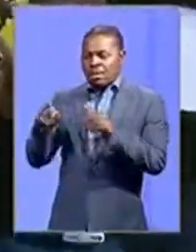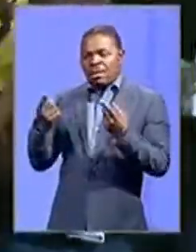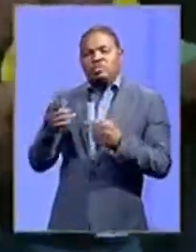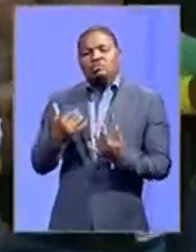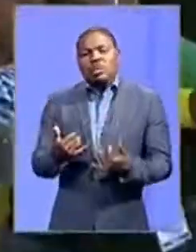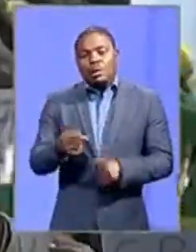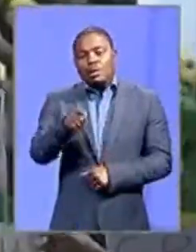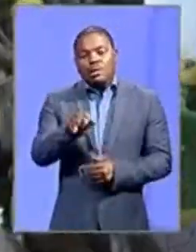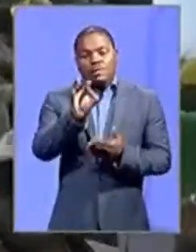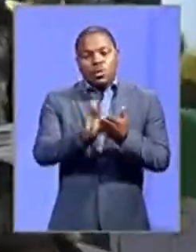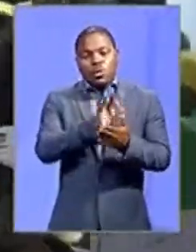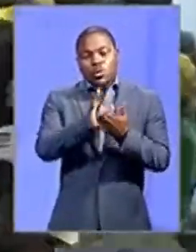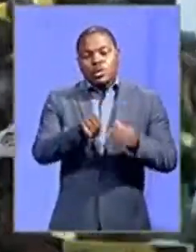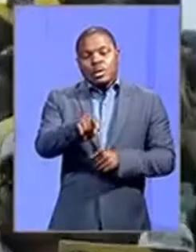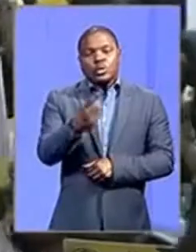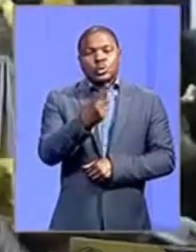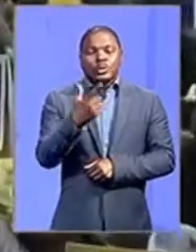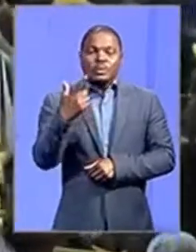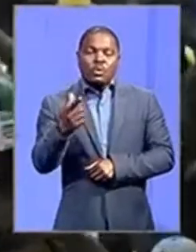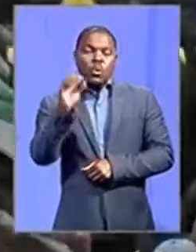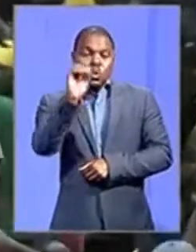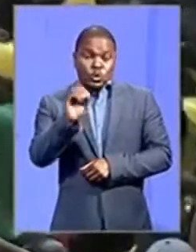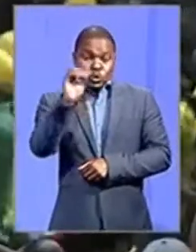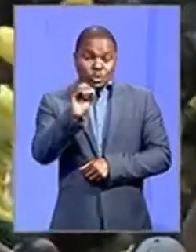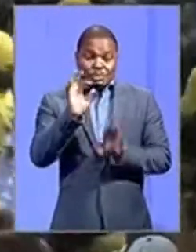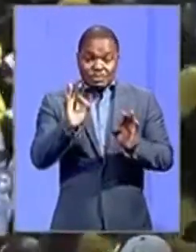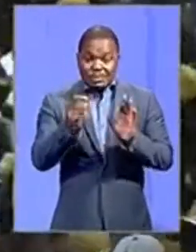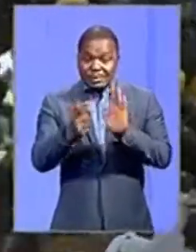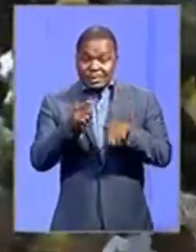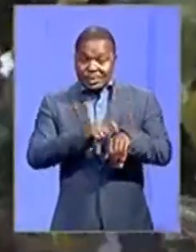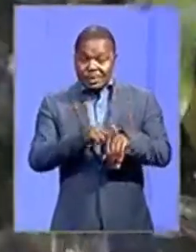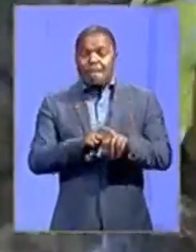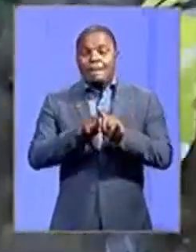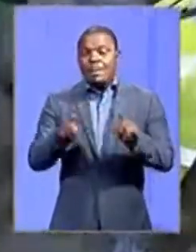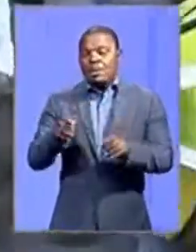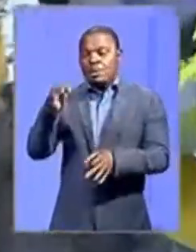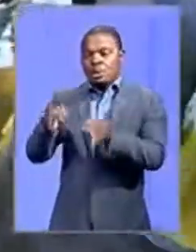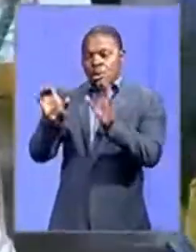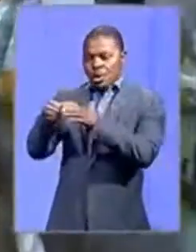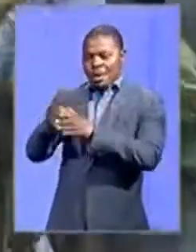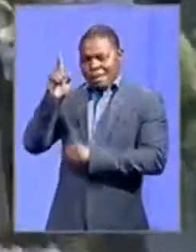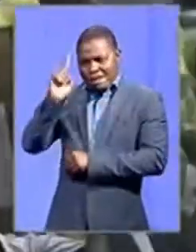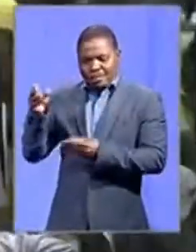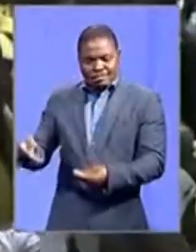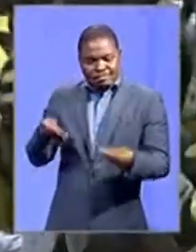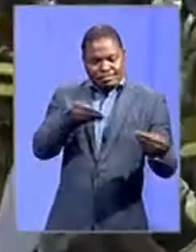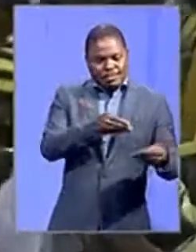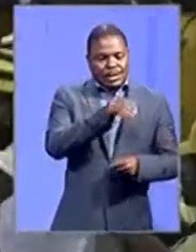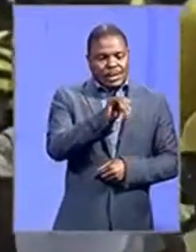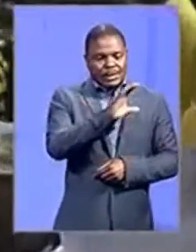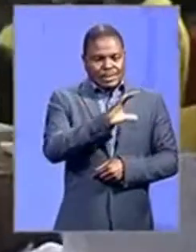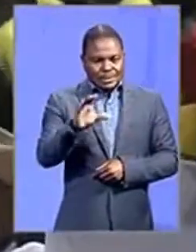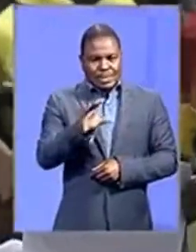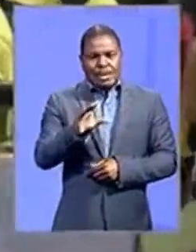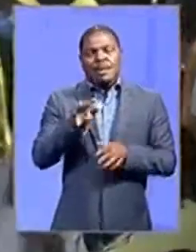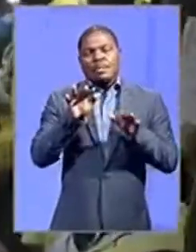tlhomilwe la ditlhopho la diphalane a le 27. Makoko a dipolotiki a tshwanetse go bo a neetse IEC manaane a baemedi